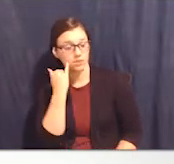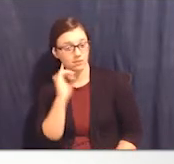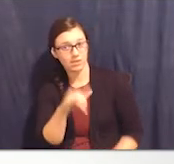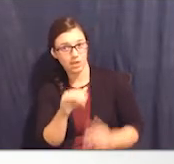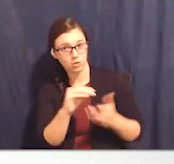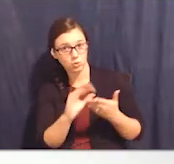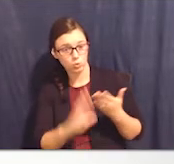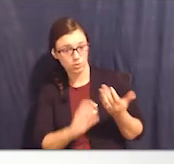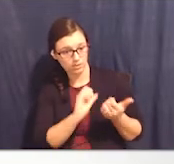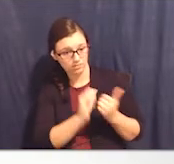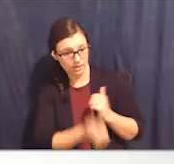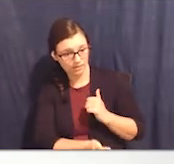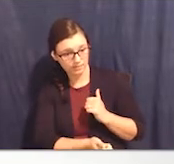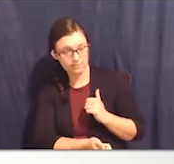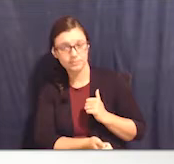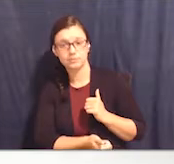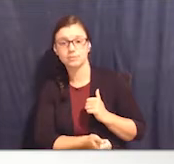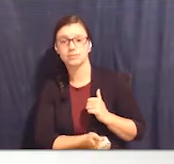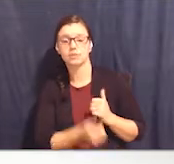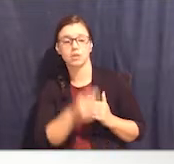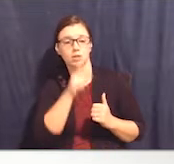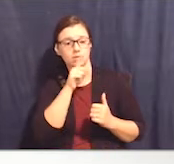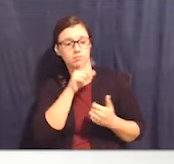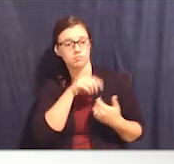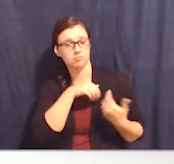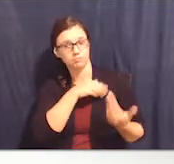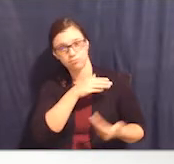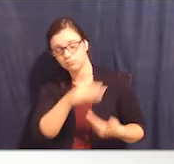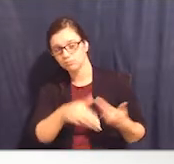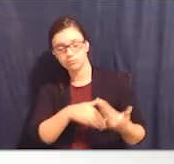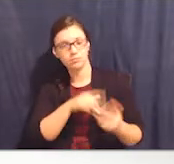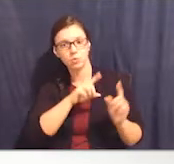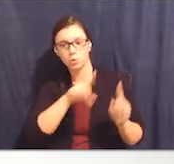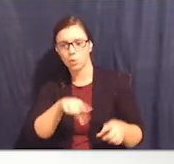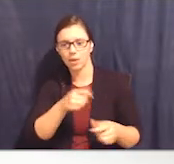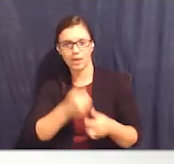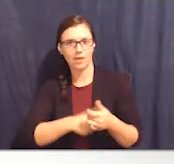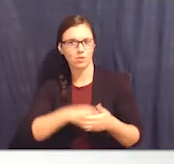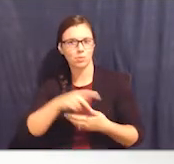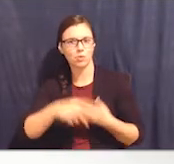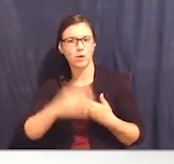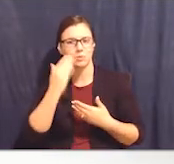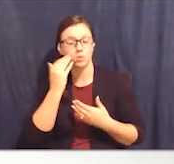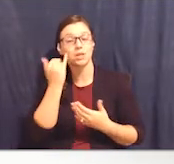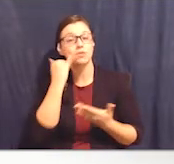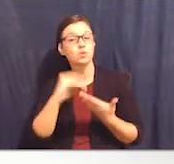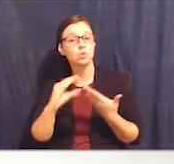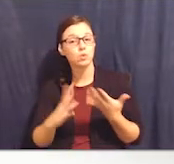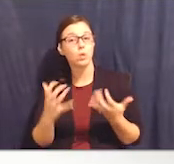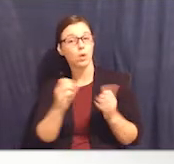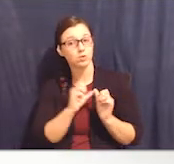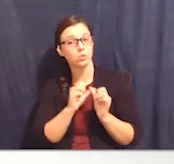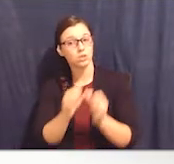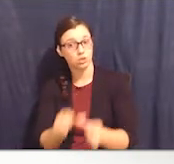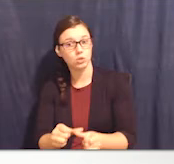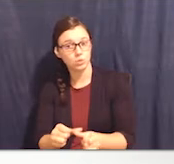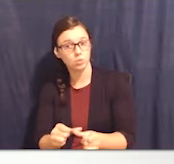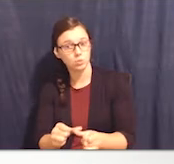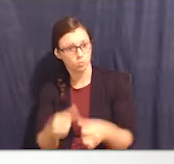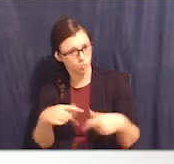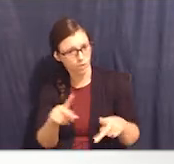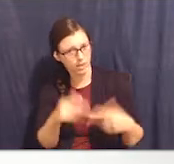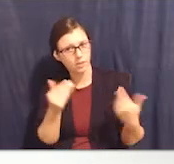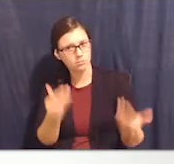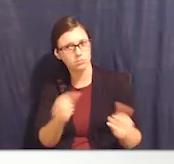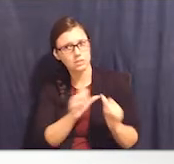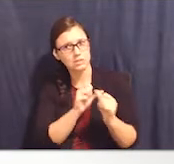an opportunity for students to have, what we want is so that students have something in their hand that they can go to an